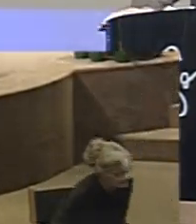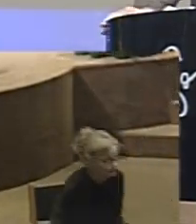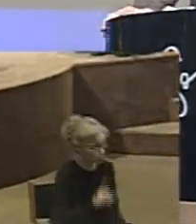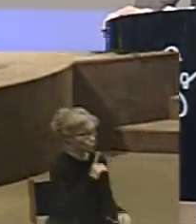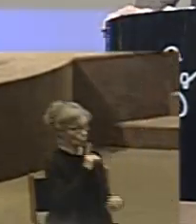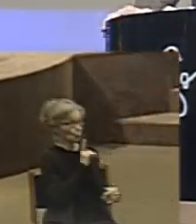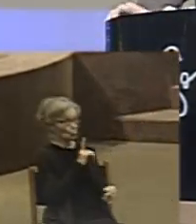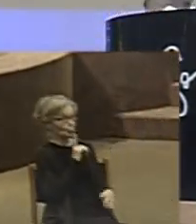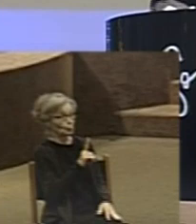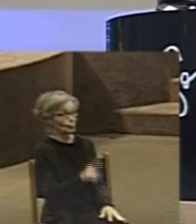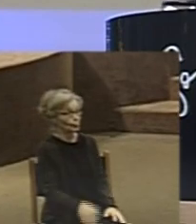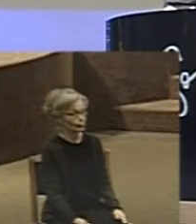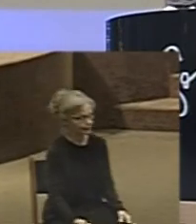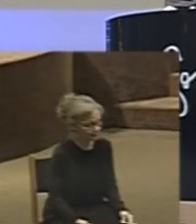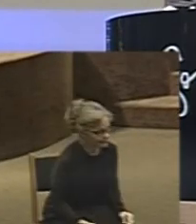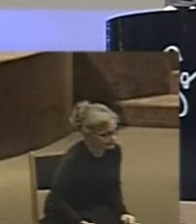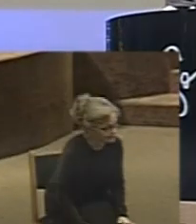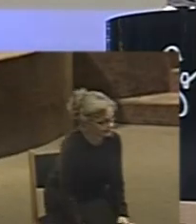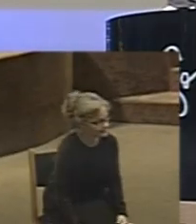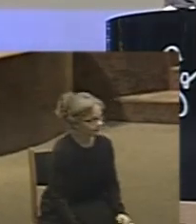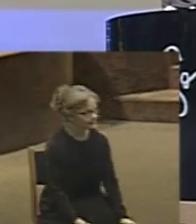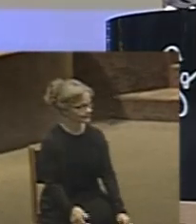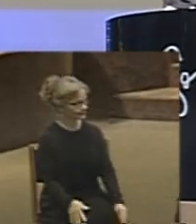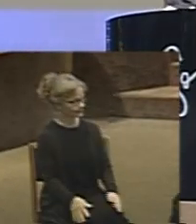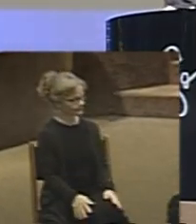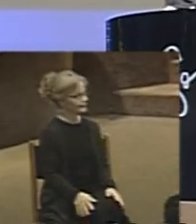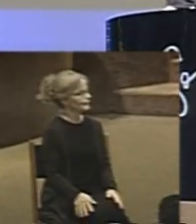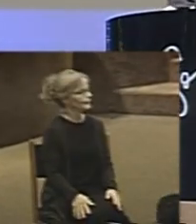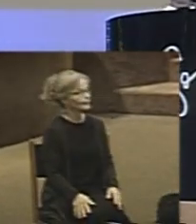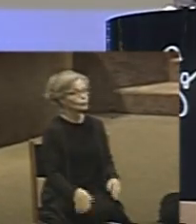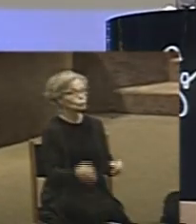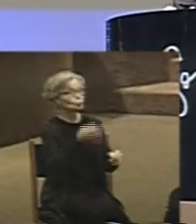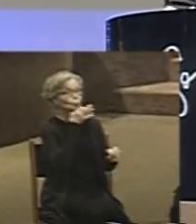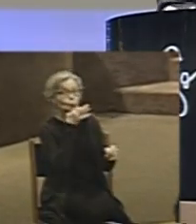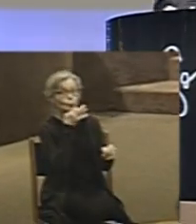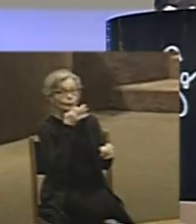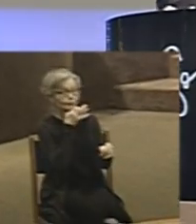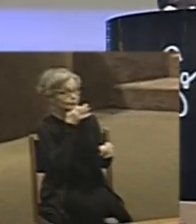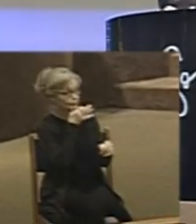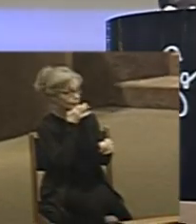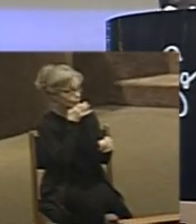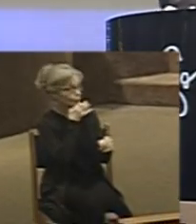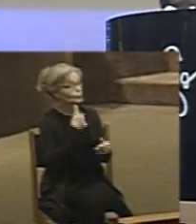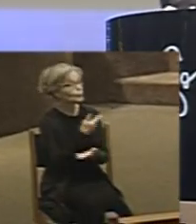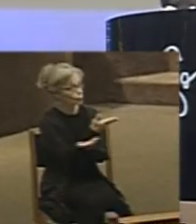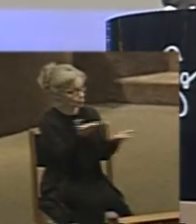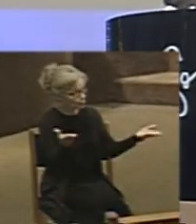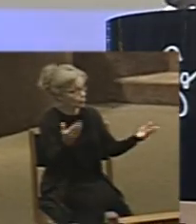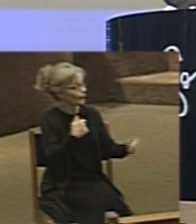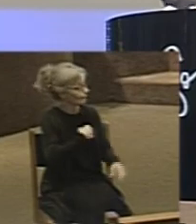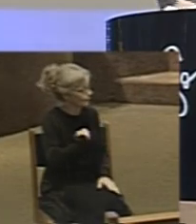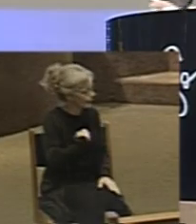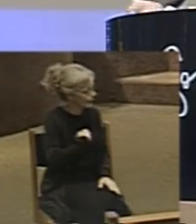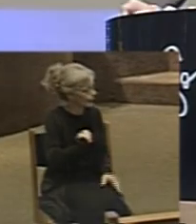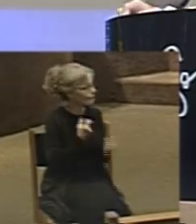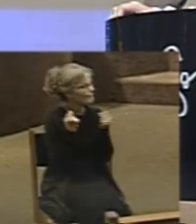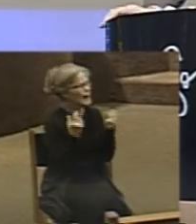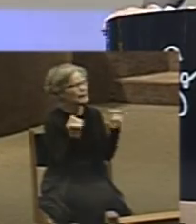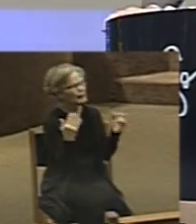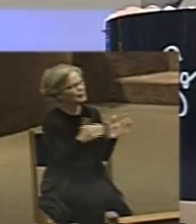that with the mere tick of a clock, you and I, along with untold millions,